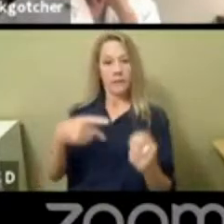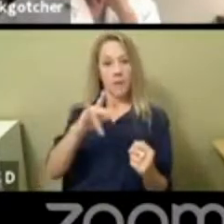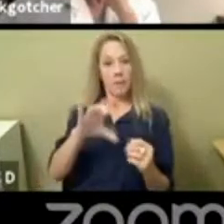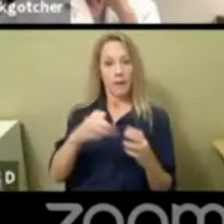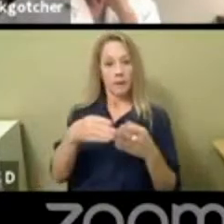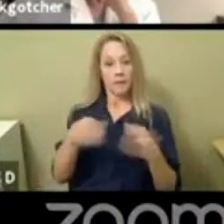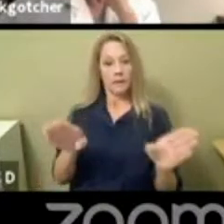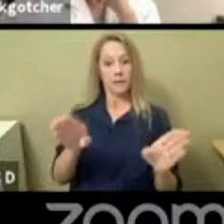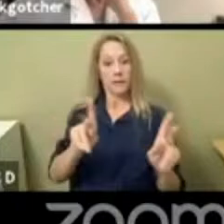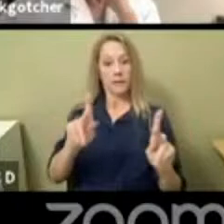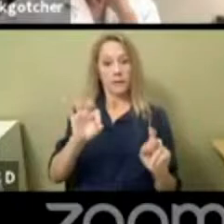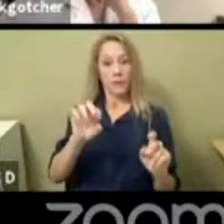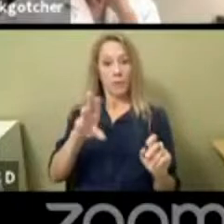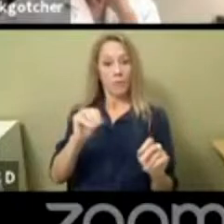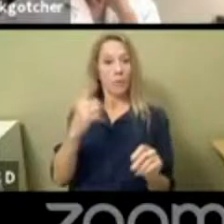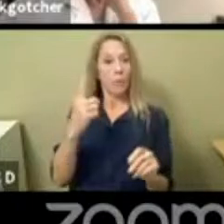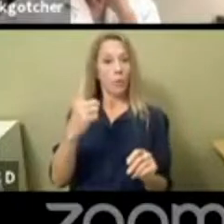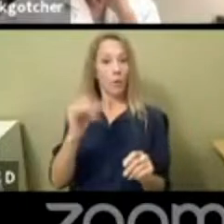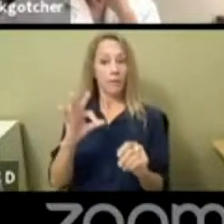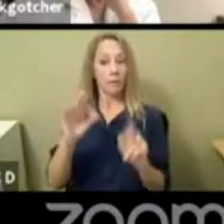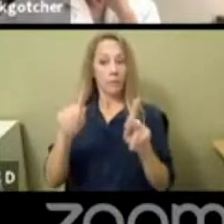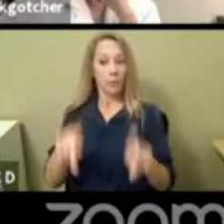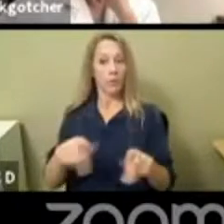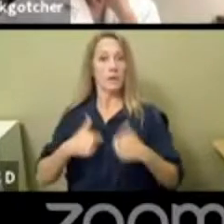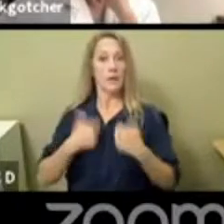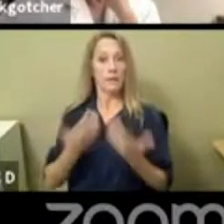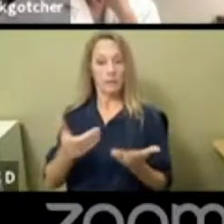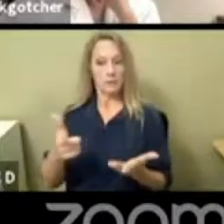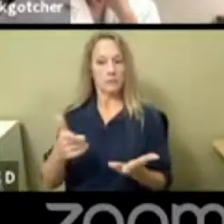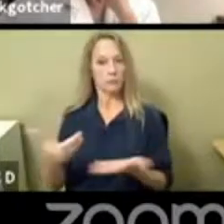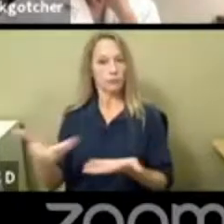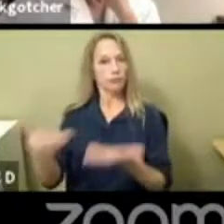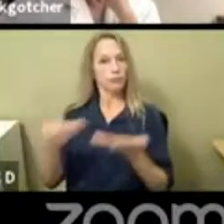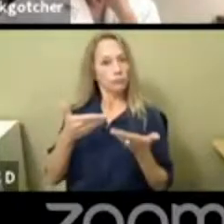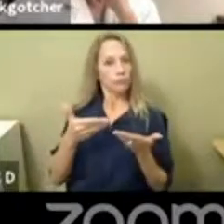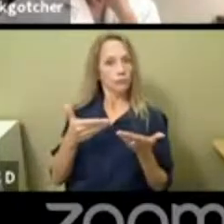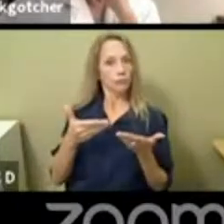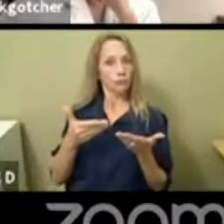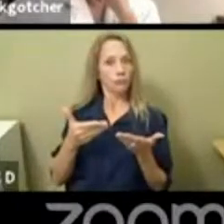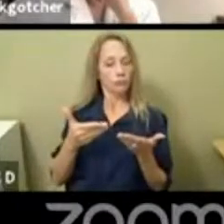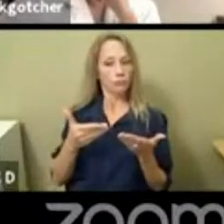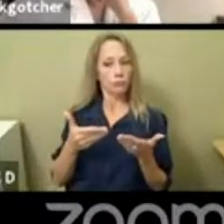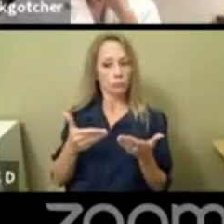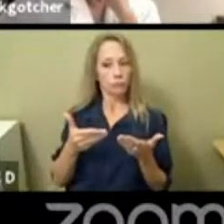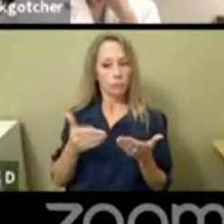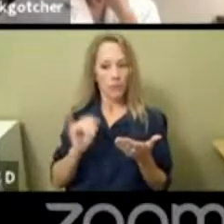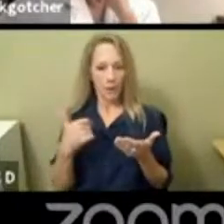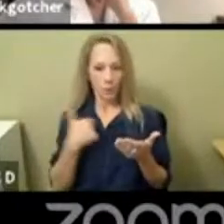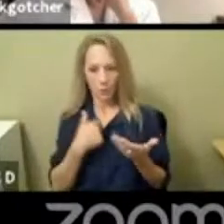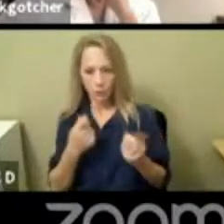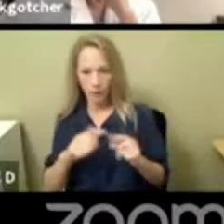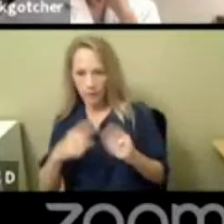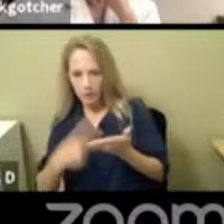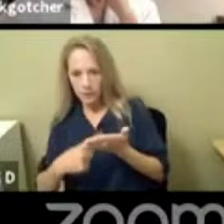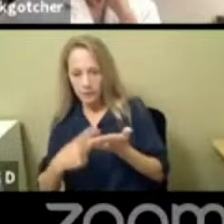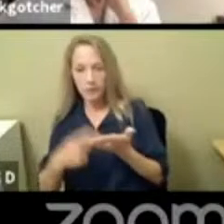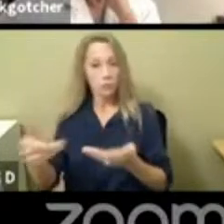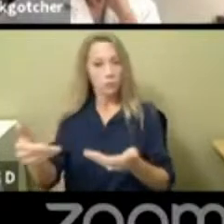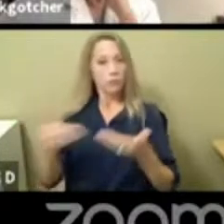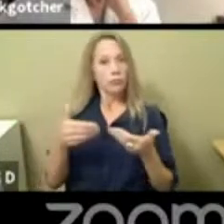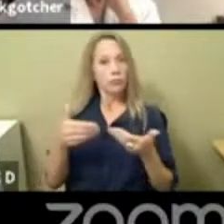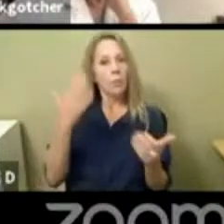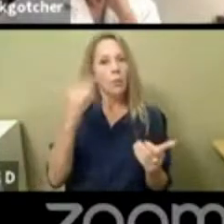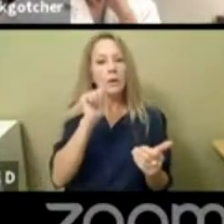citizens made a great suggestion, which is basically touches on what we're kind of working around, which is how about a